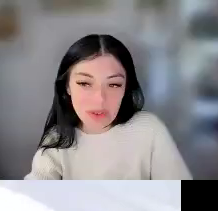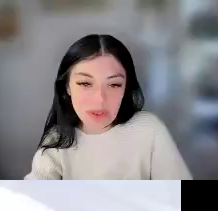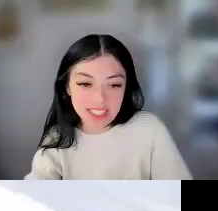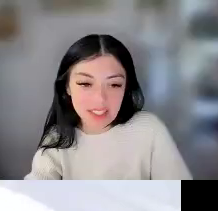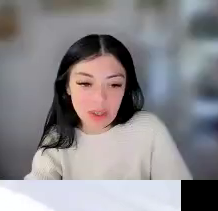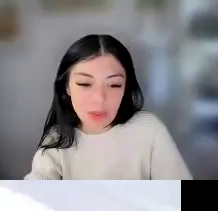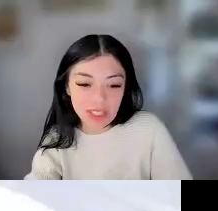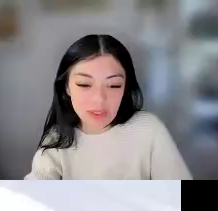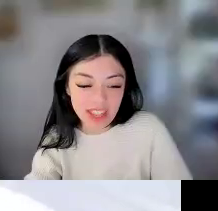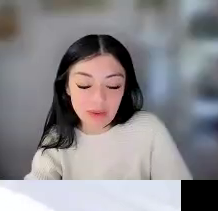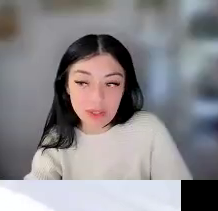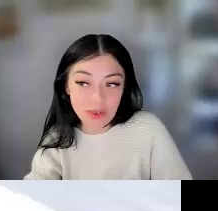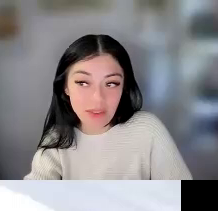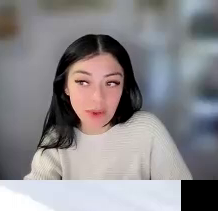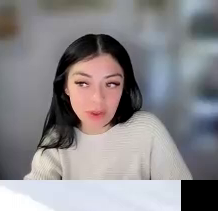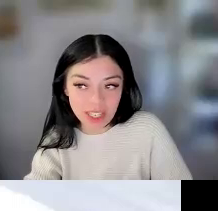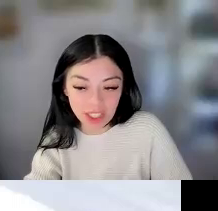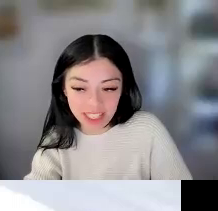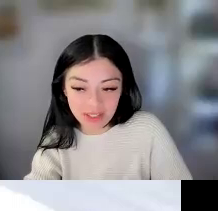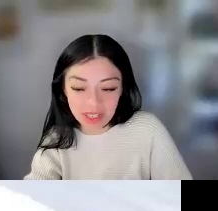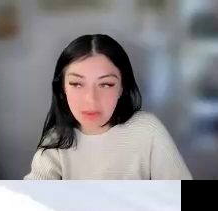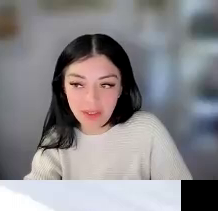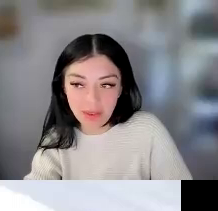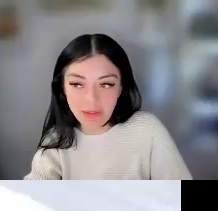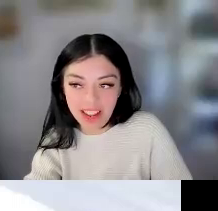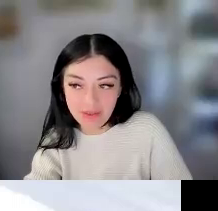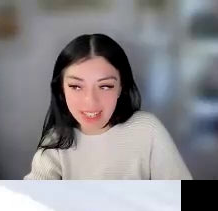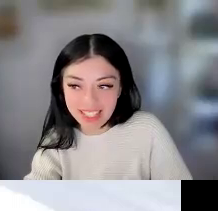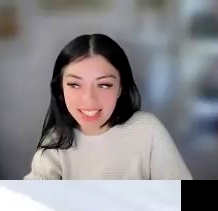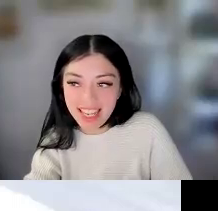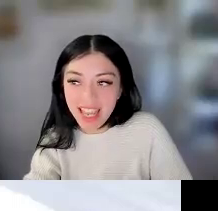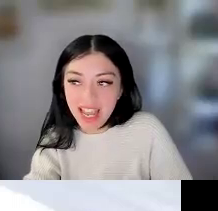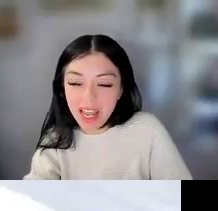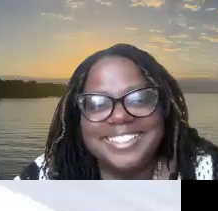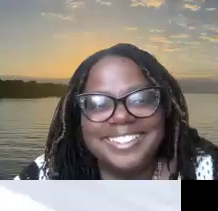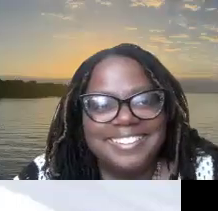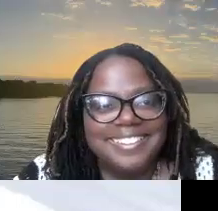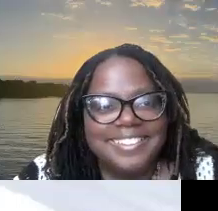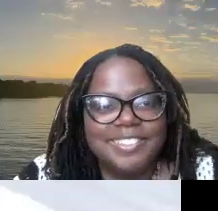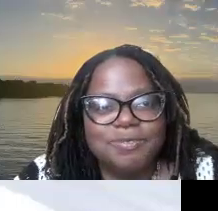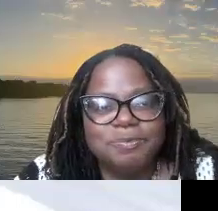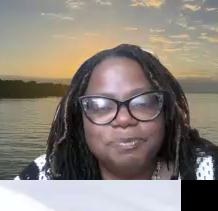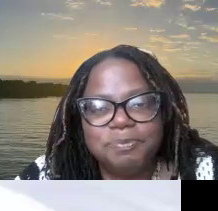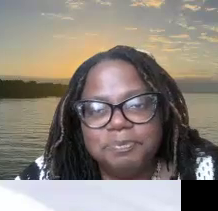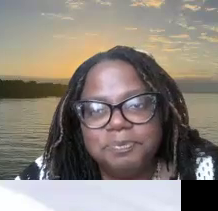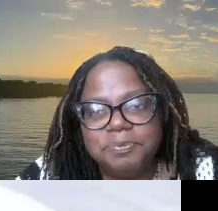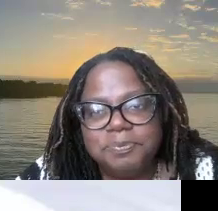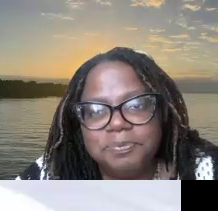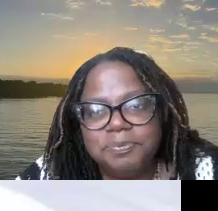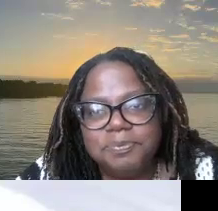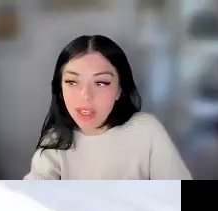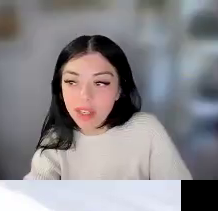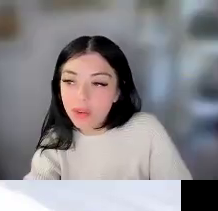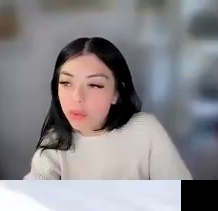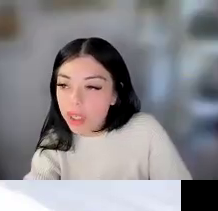Thank you, Gwendolyn, so much for that. We do have one question because we have about 5 minutes. Yes. The question is regarding